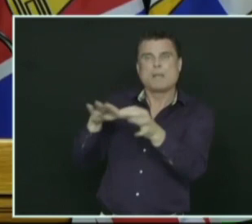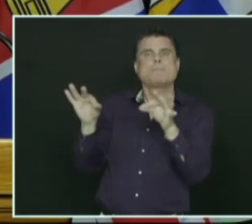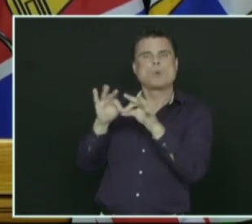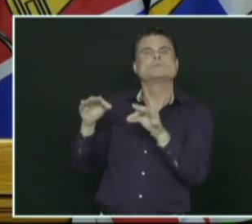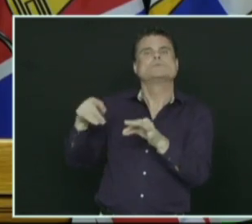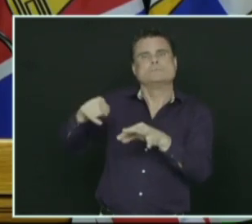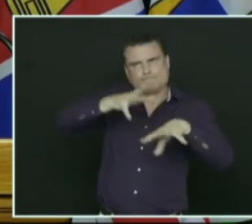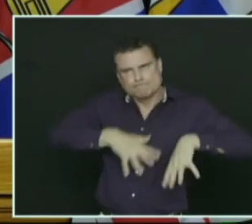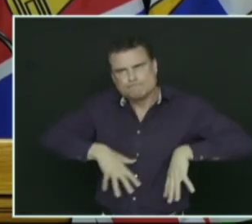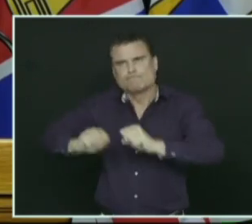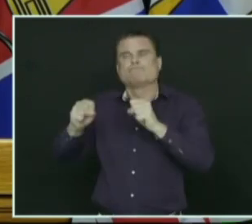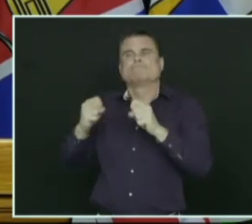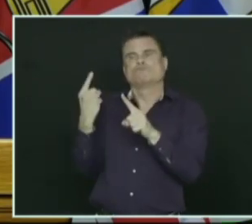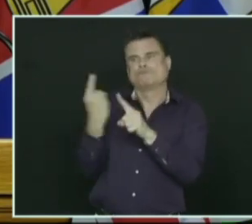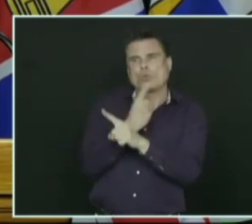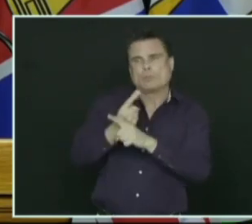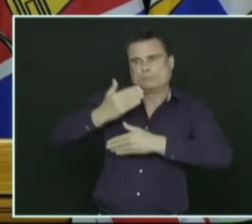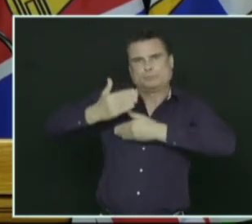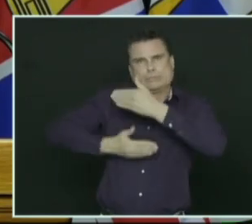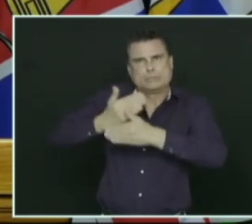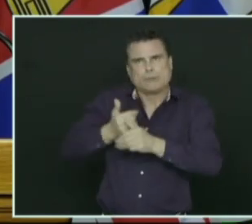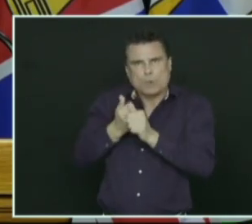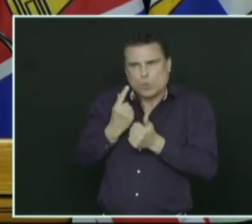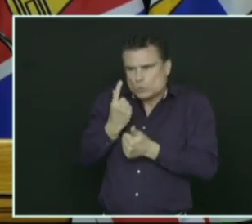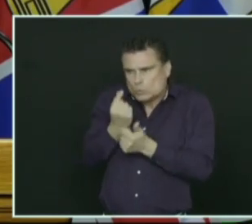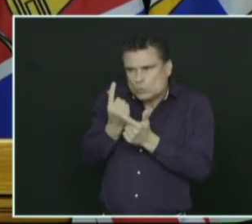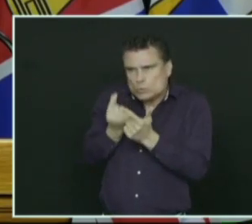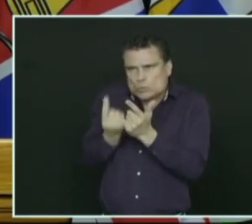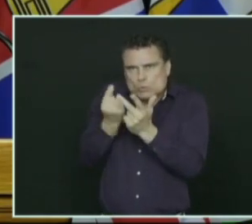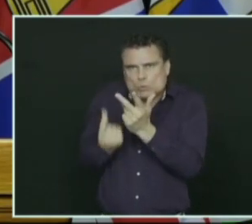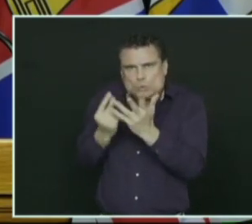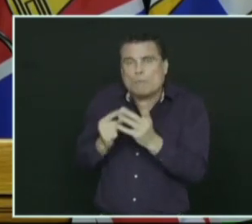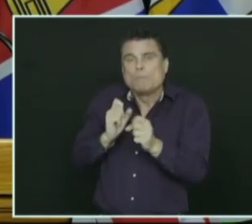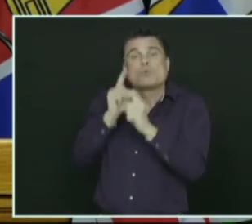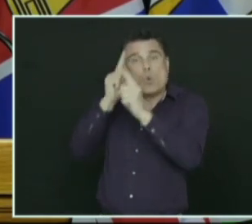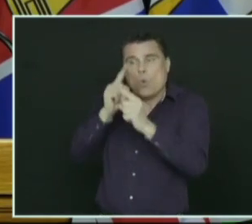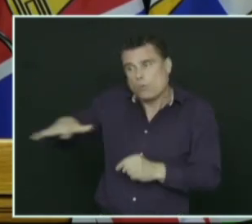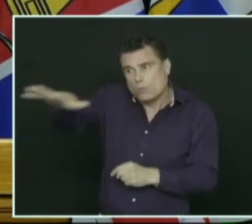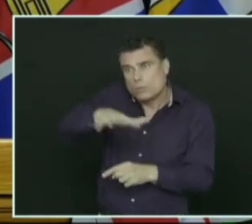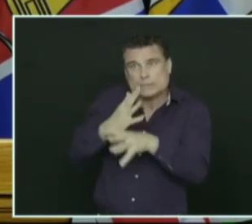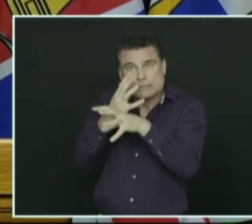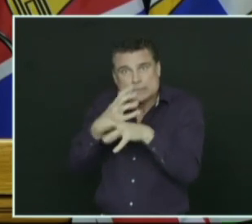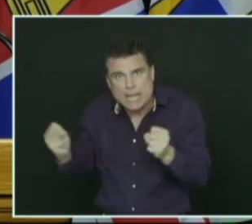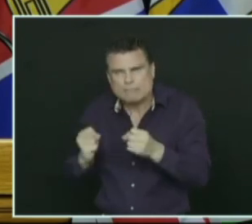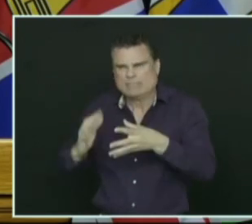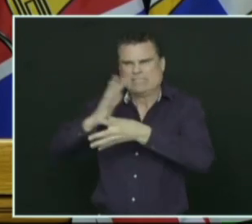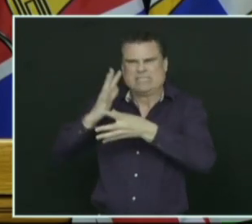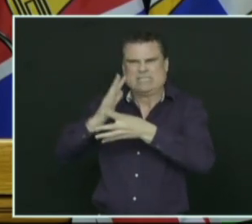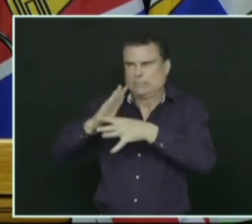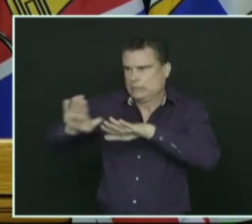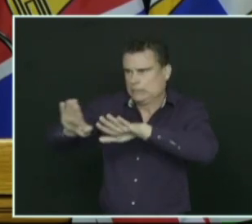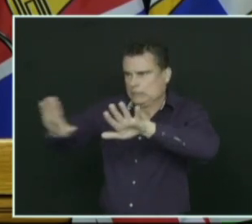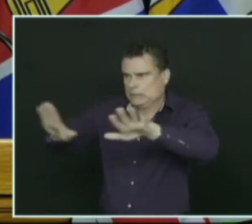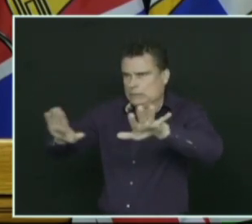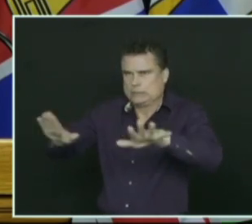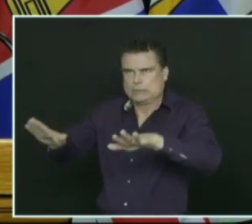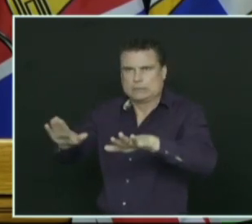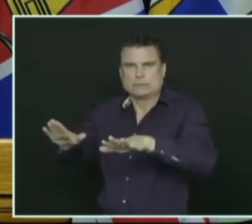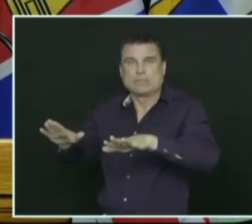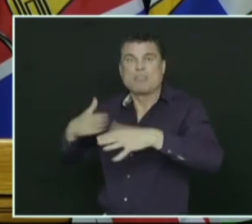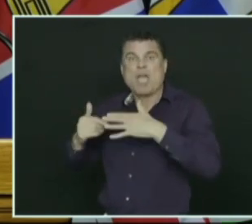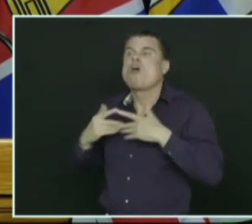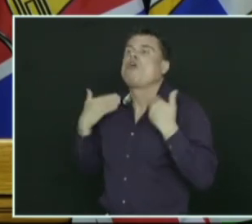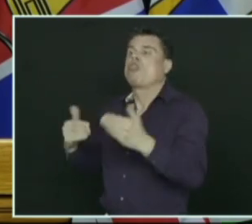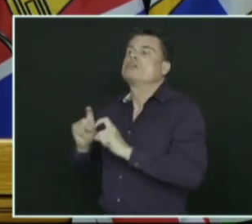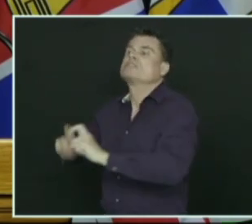things we're looking at. And part of it is the context that we're in, both in Canada and in North America. That's important.